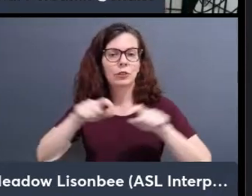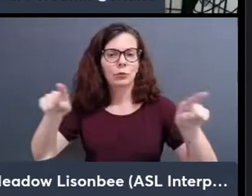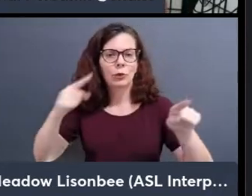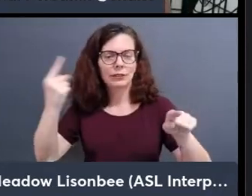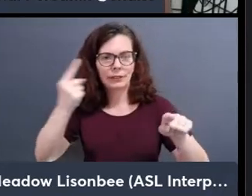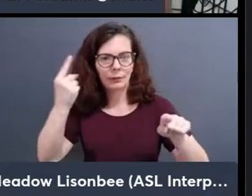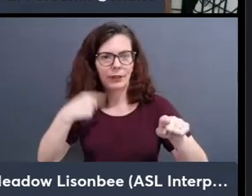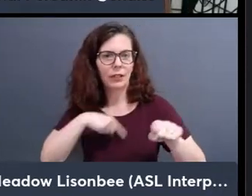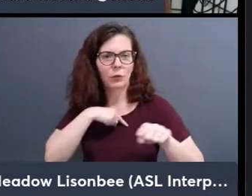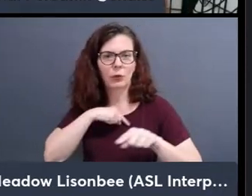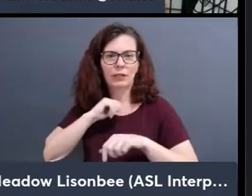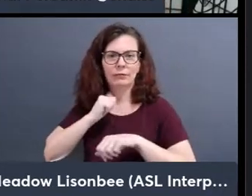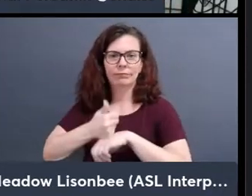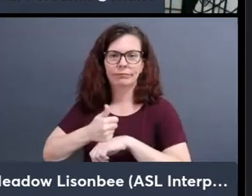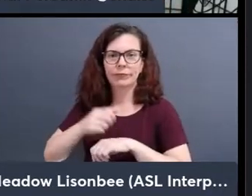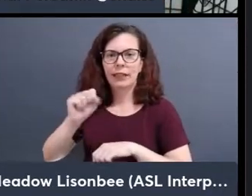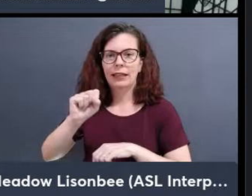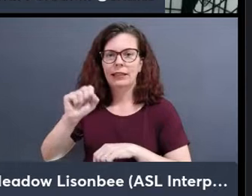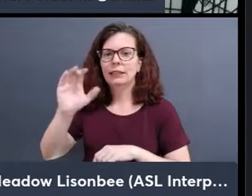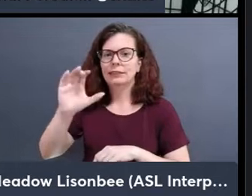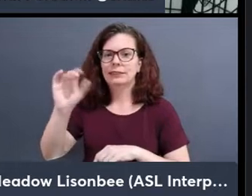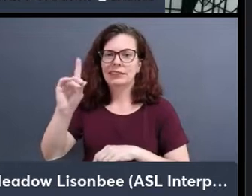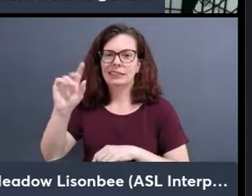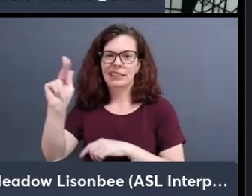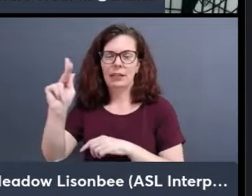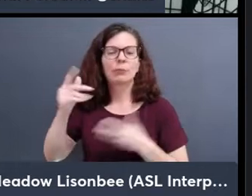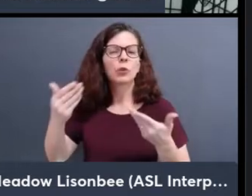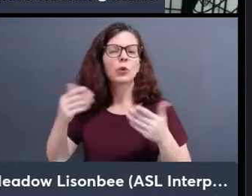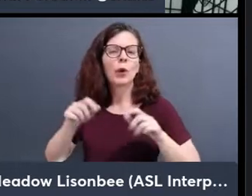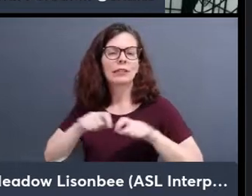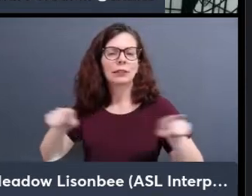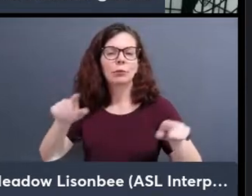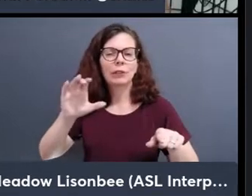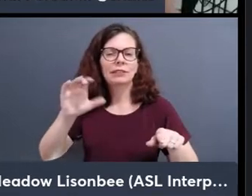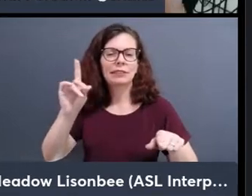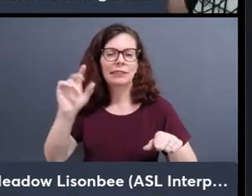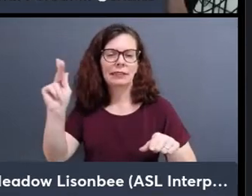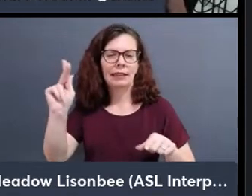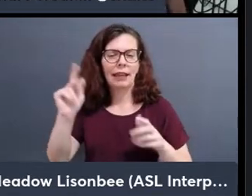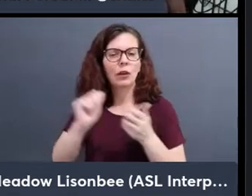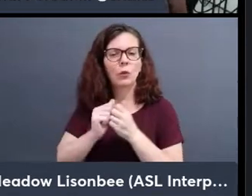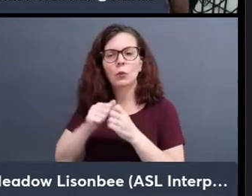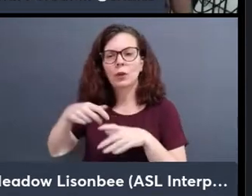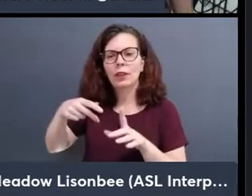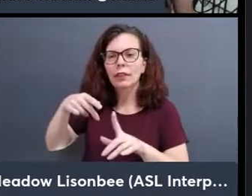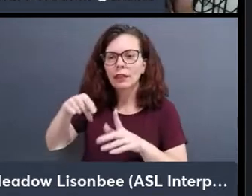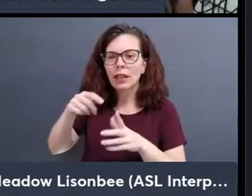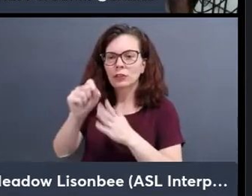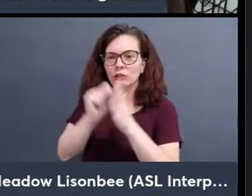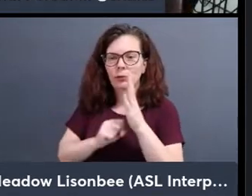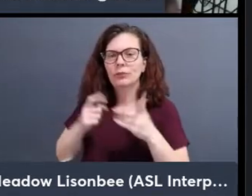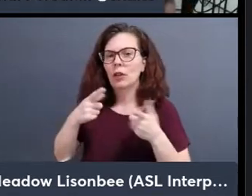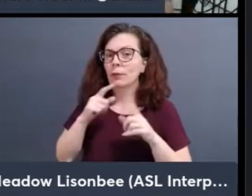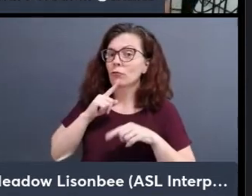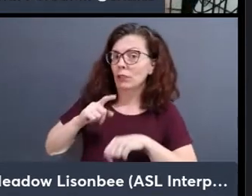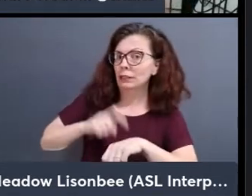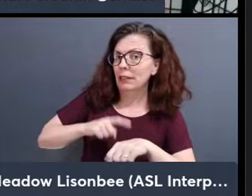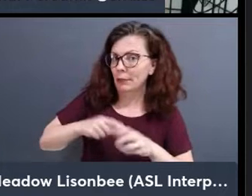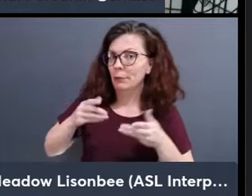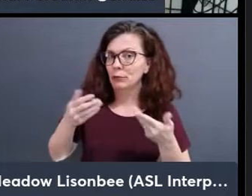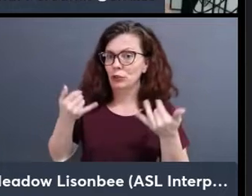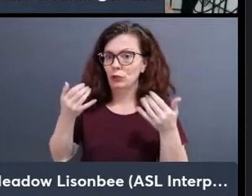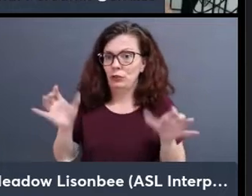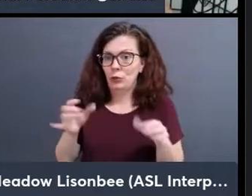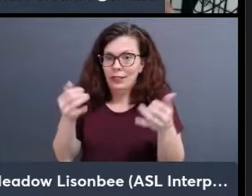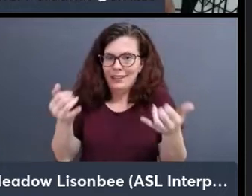install CDK. So let's go ahead and deploy CDK along with TypeScript. I am doing this in real time, so pulling the stuff in real time.